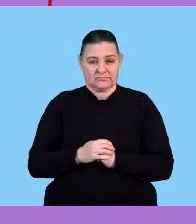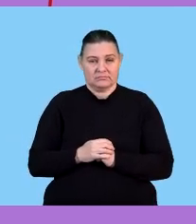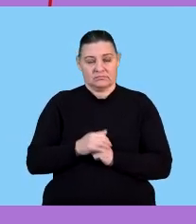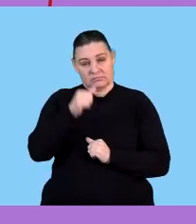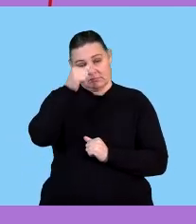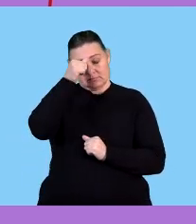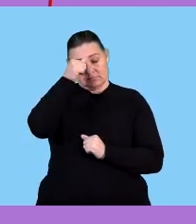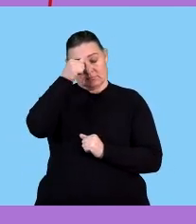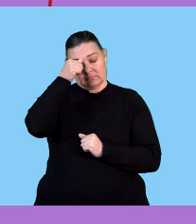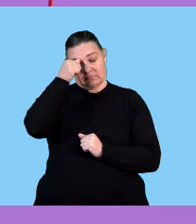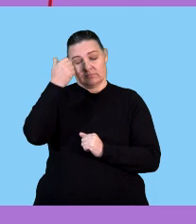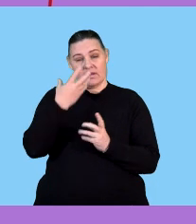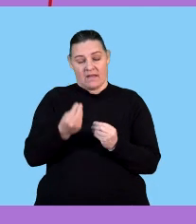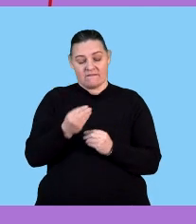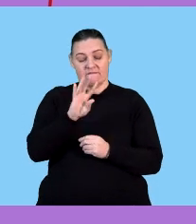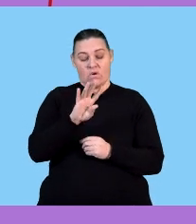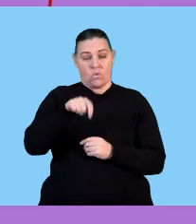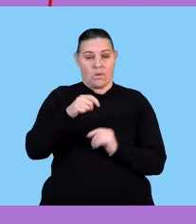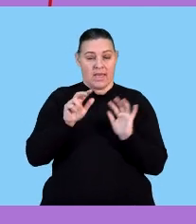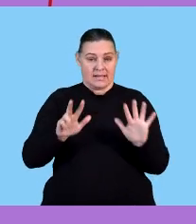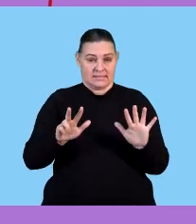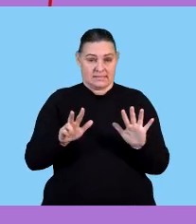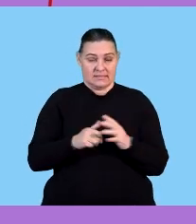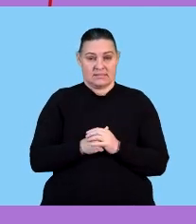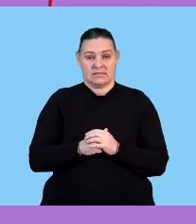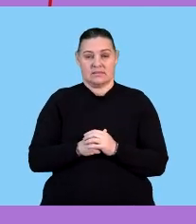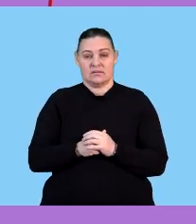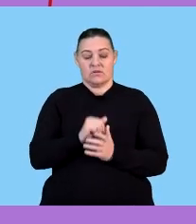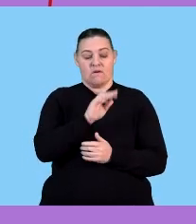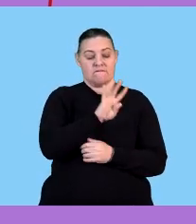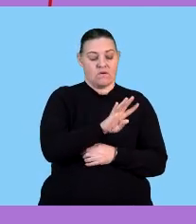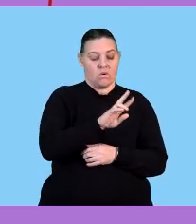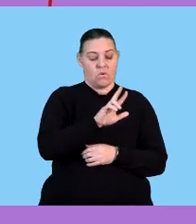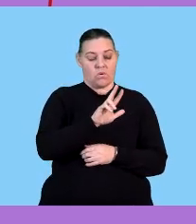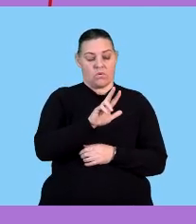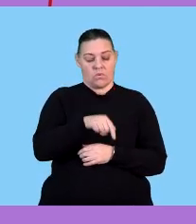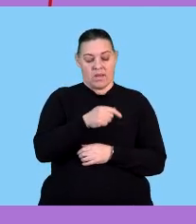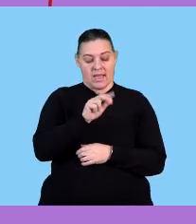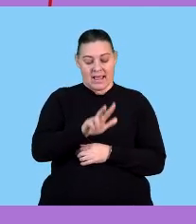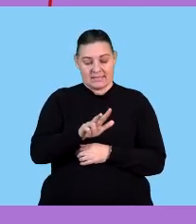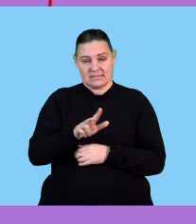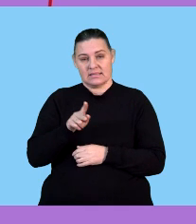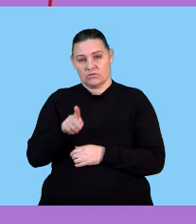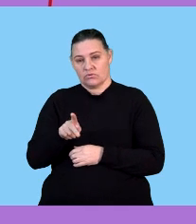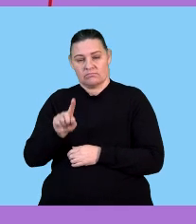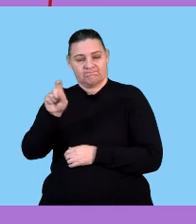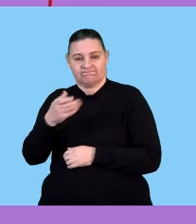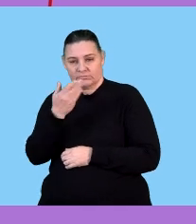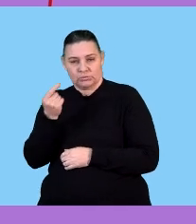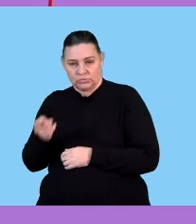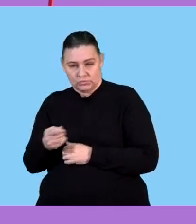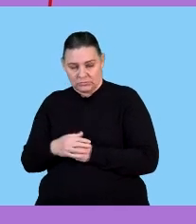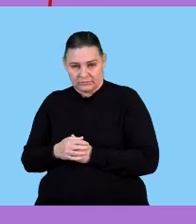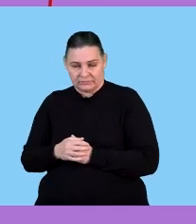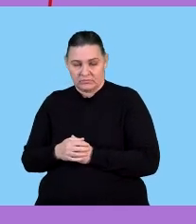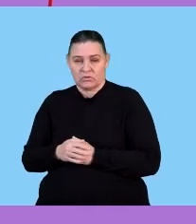1:50. Yes. Now I've got 4,8. So therefore, 4,8 is to, we